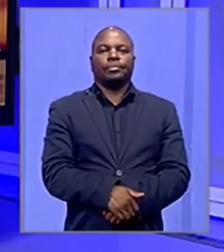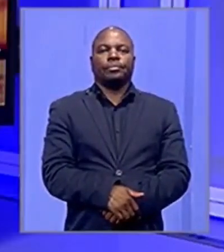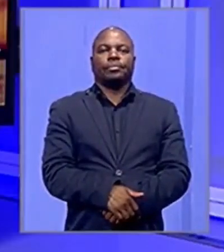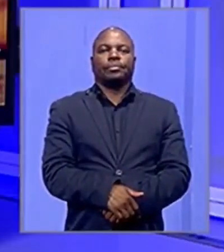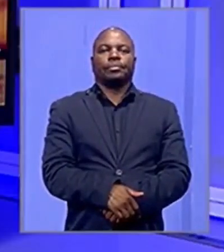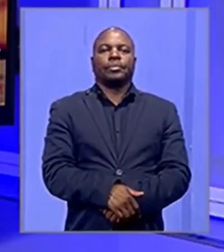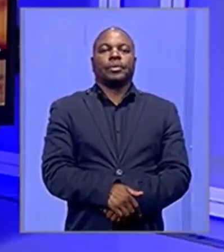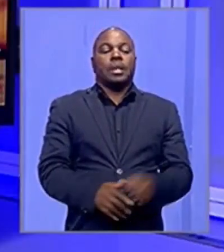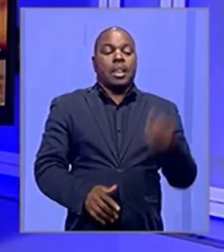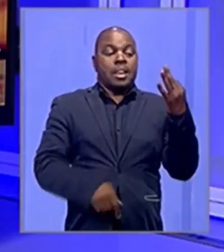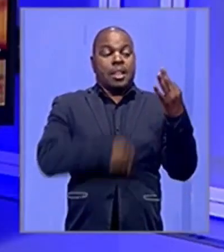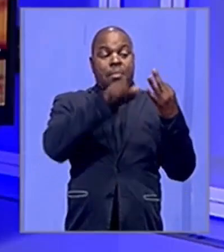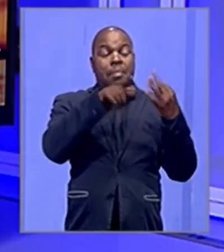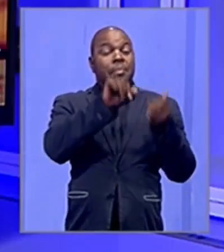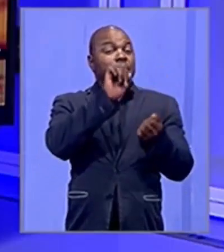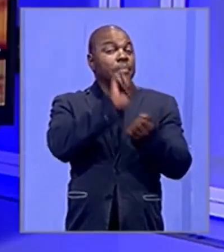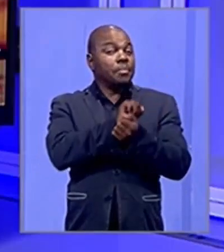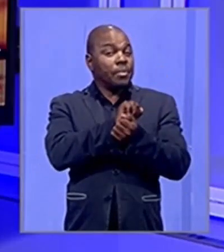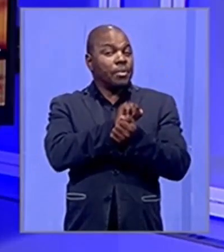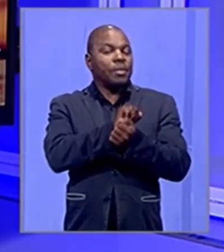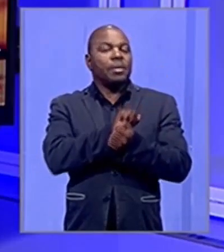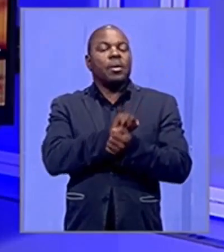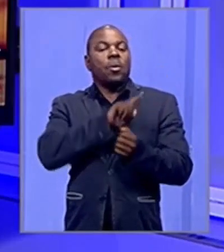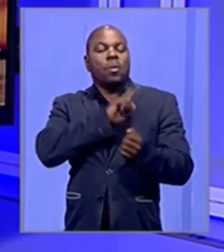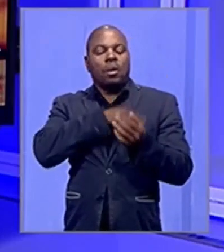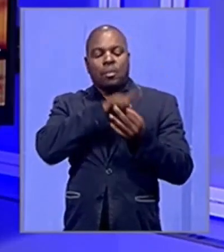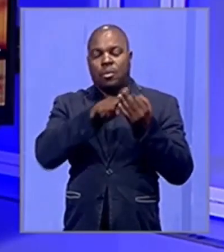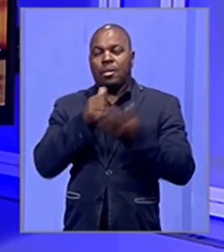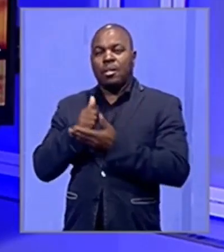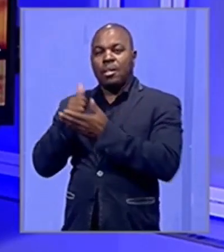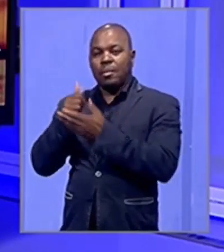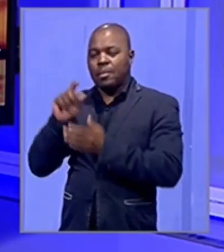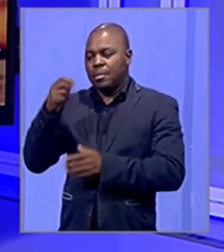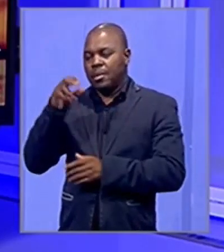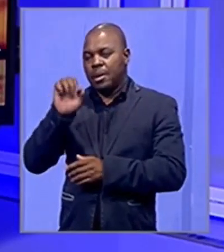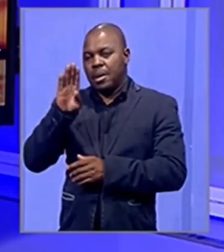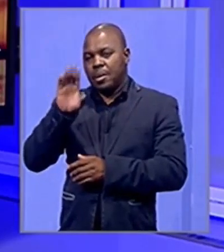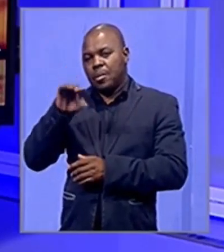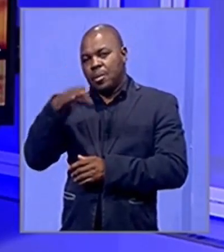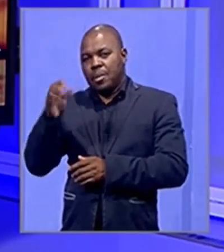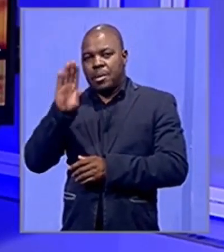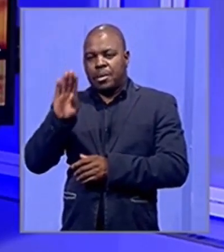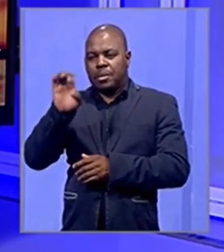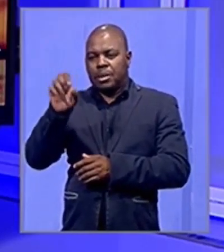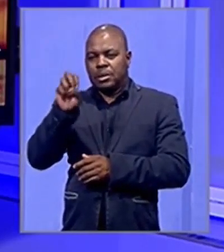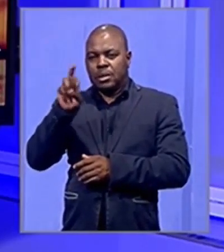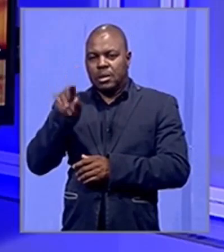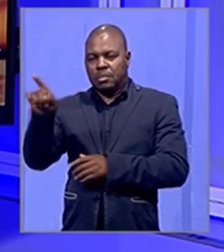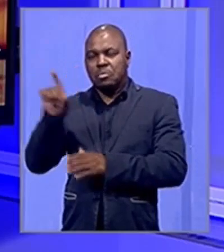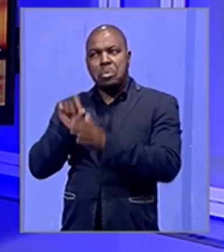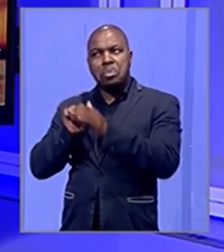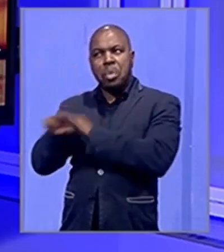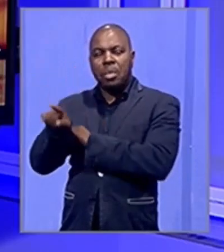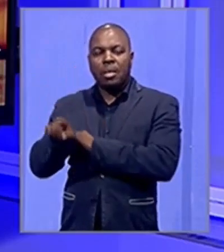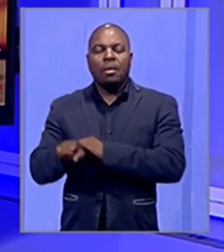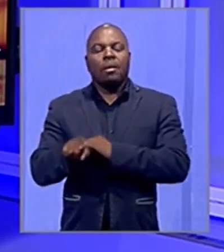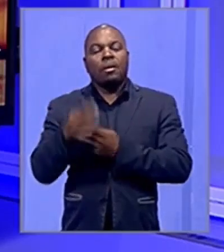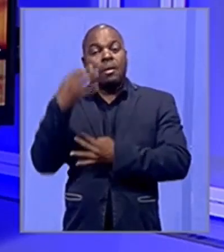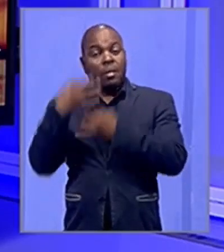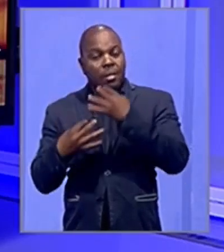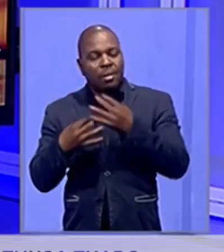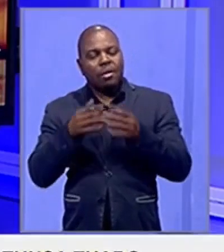Nyewe ya baqosuwa ba bararo e bakileng dipuo ya ho thusa mabeta e bile le molai Thabo Bester ho thoba tjhankaneng e kgutliseditswe morao ho fihlela ka la